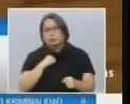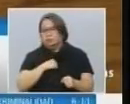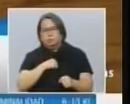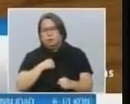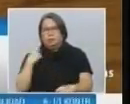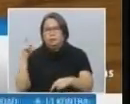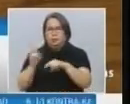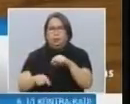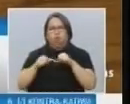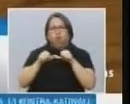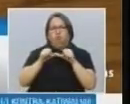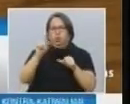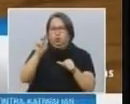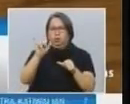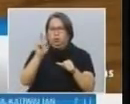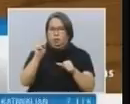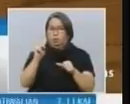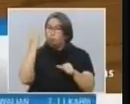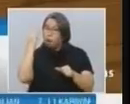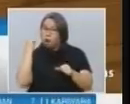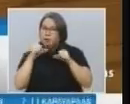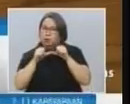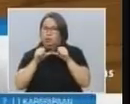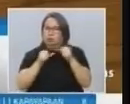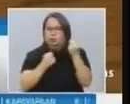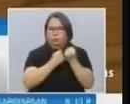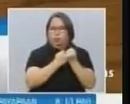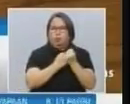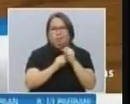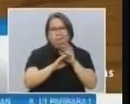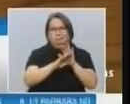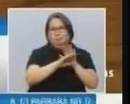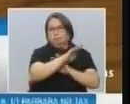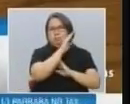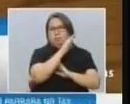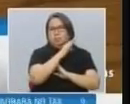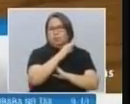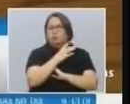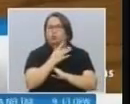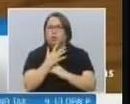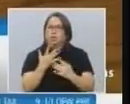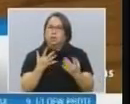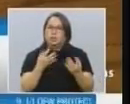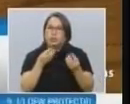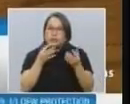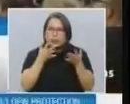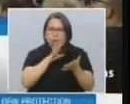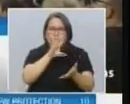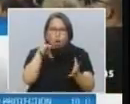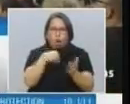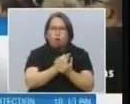not. We need this for sustainable growth that leaves no Filipino left